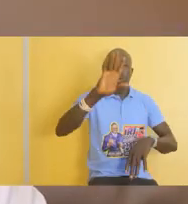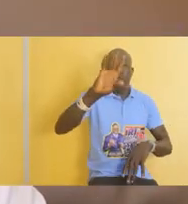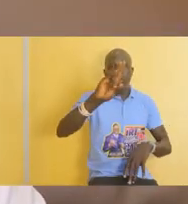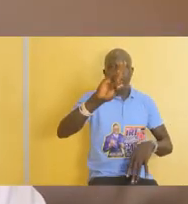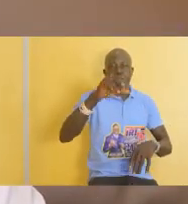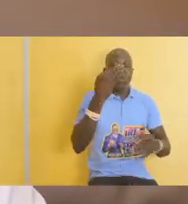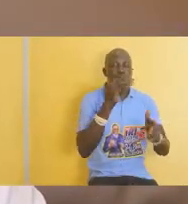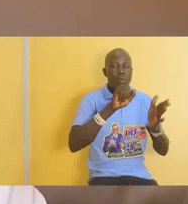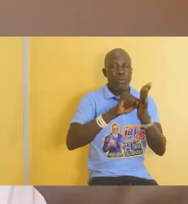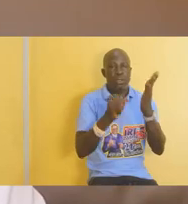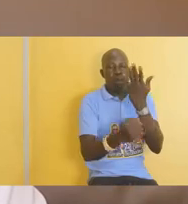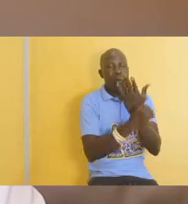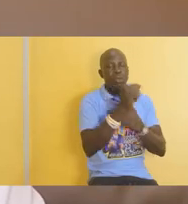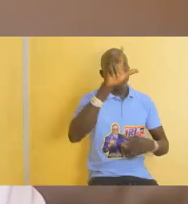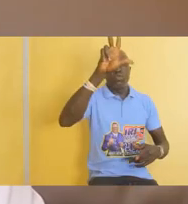17th.